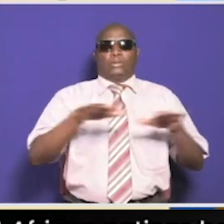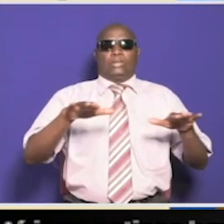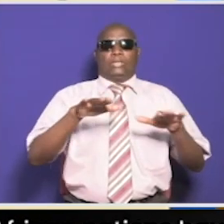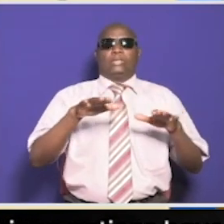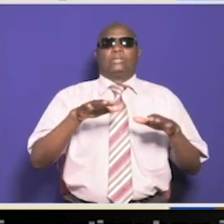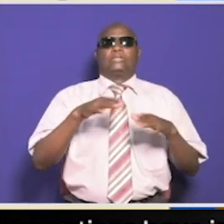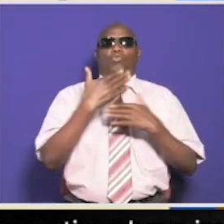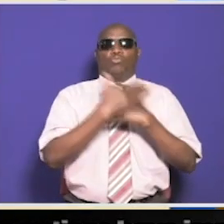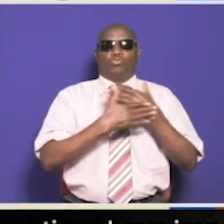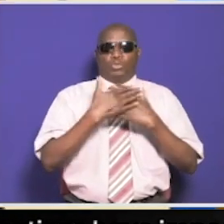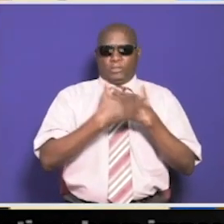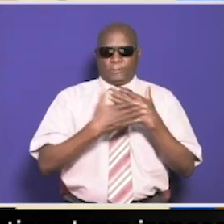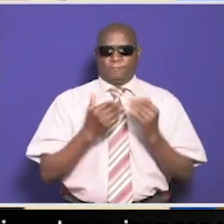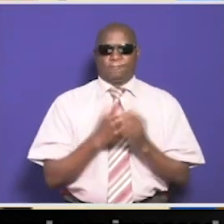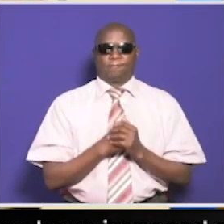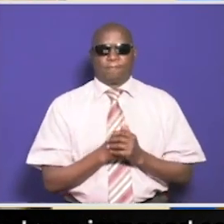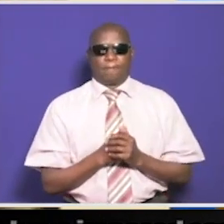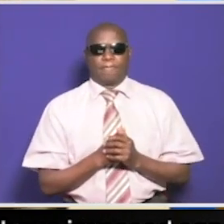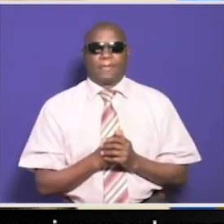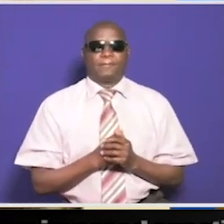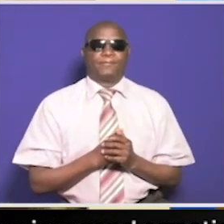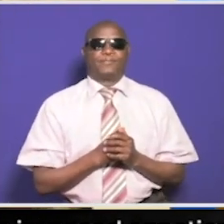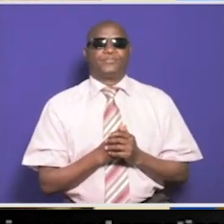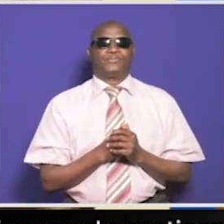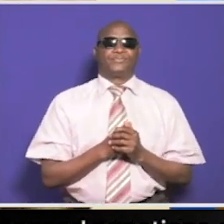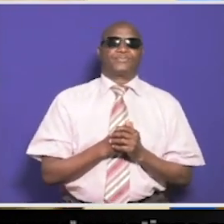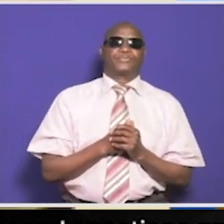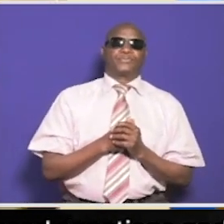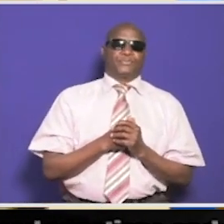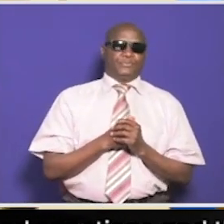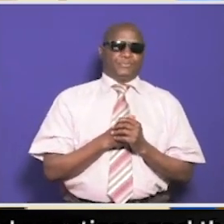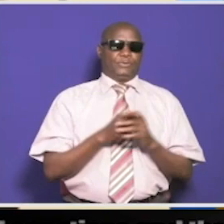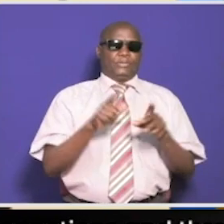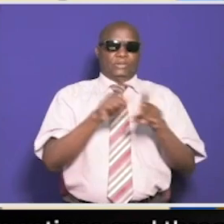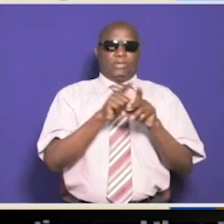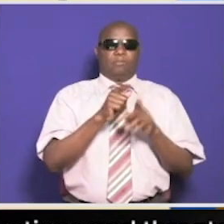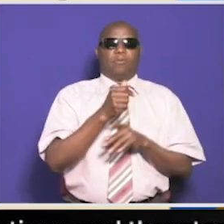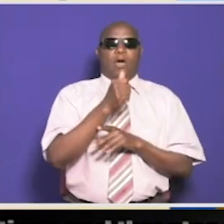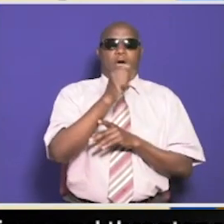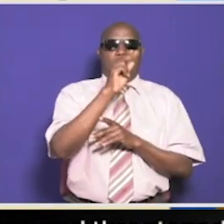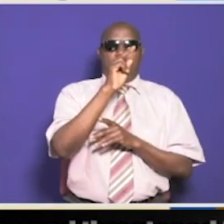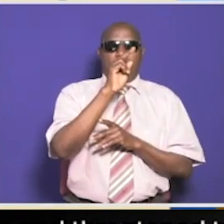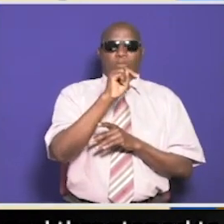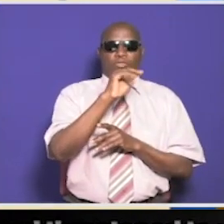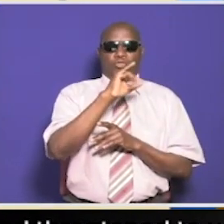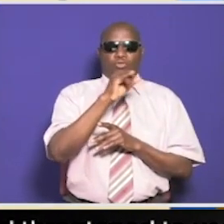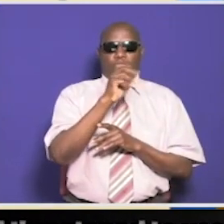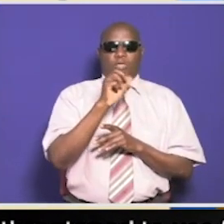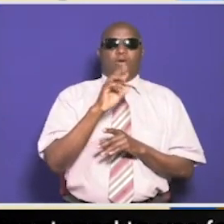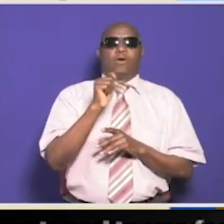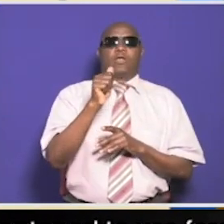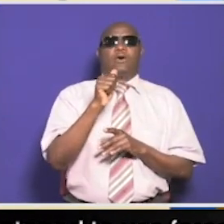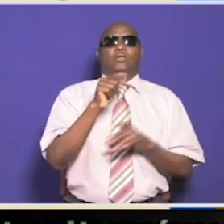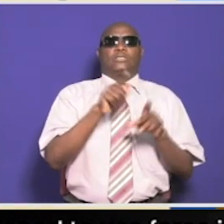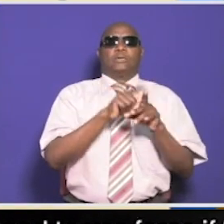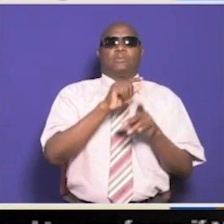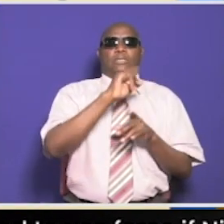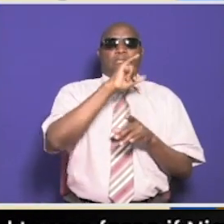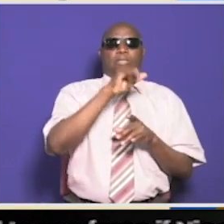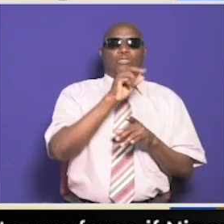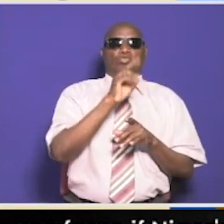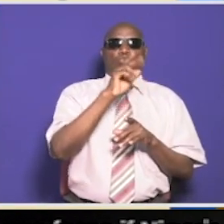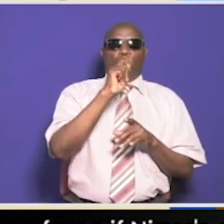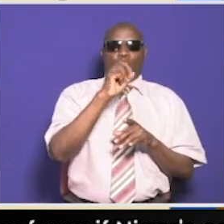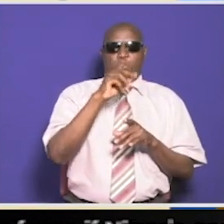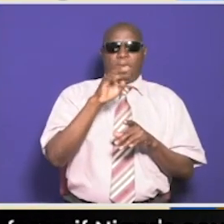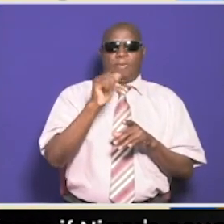336,000 youth on digital jobs, courtesy of the Ajira program and the Jitume program. In